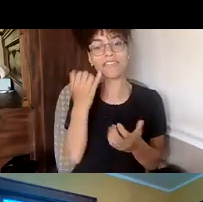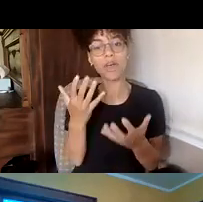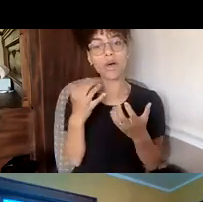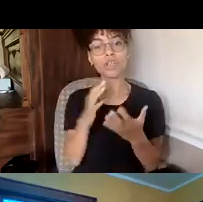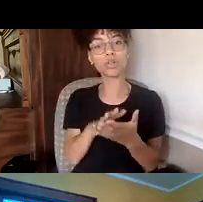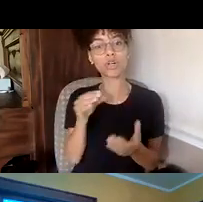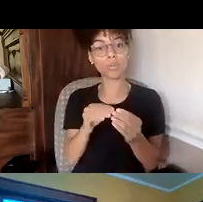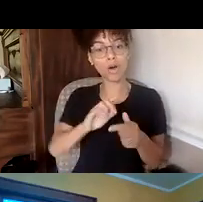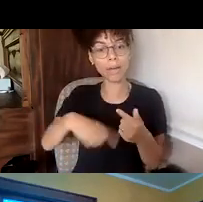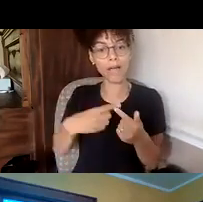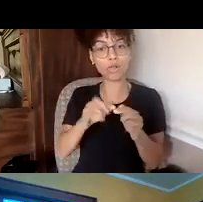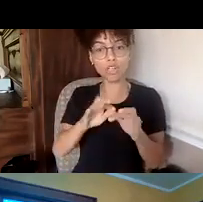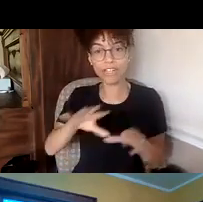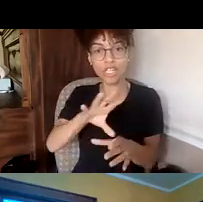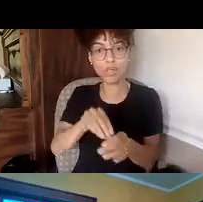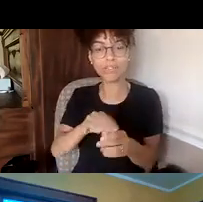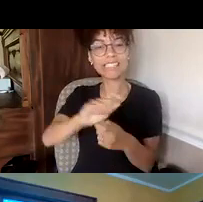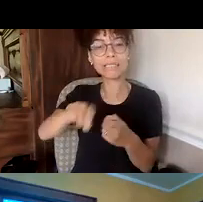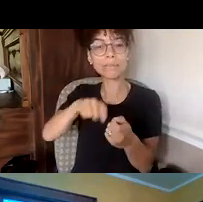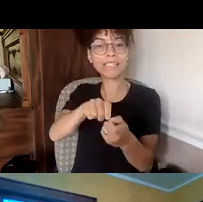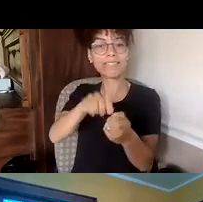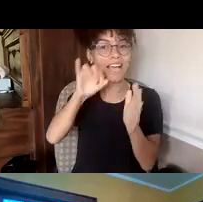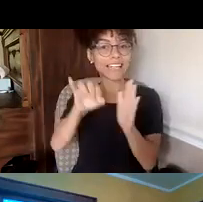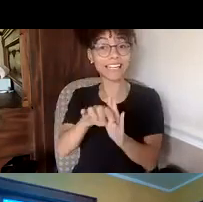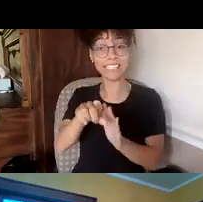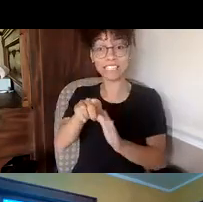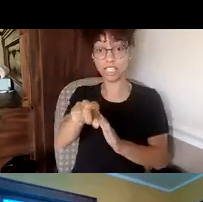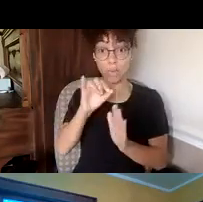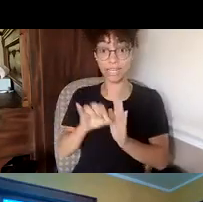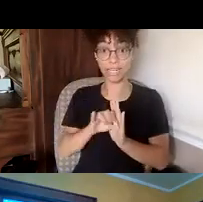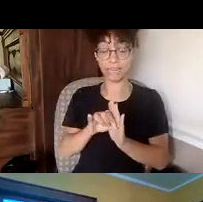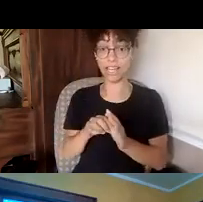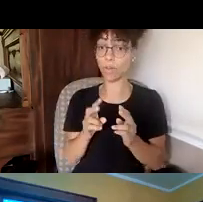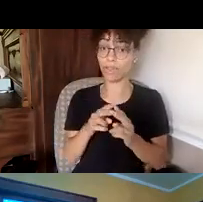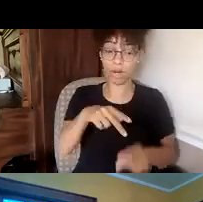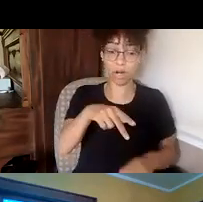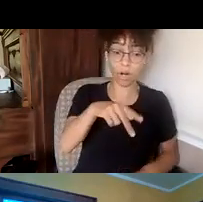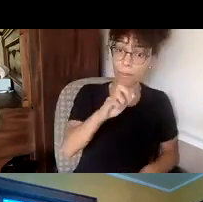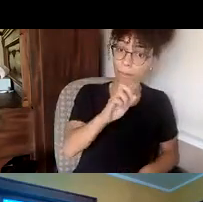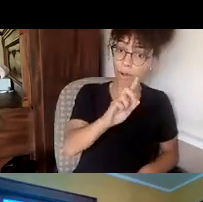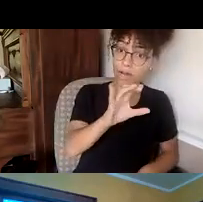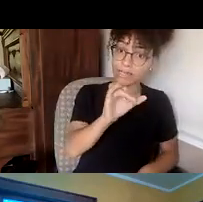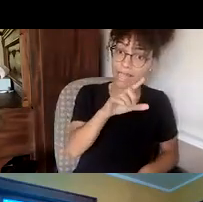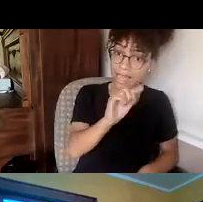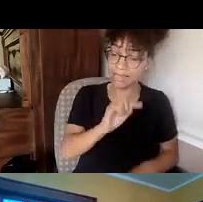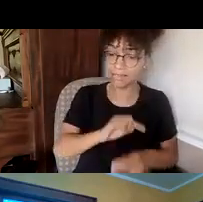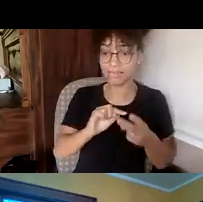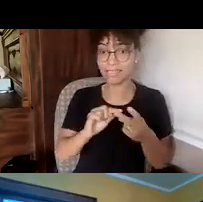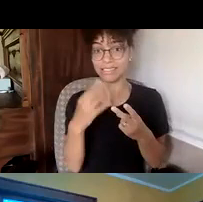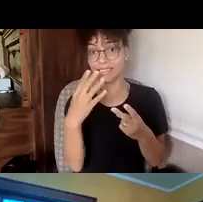specific identities that you identify with? That could be podcasts, Netflix shows,